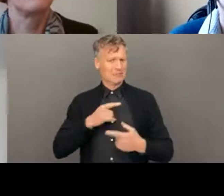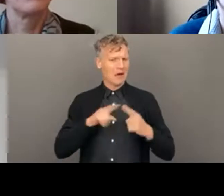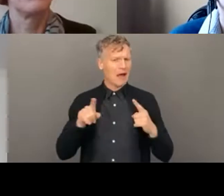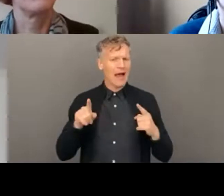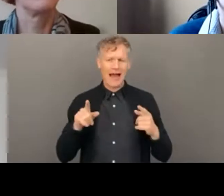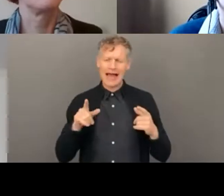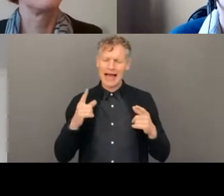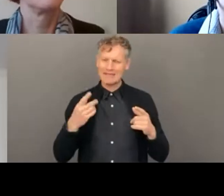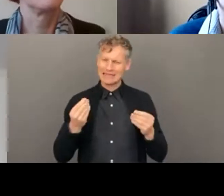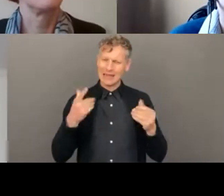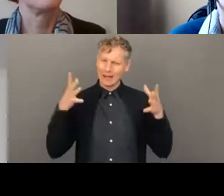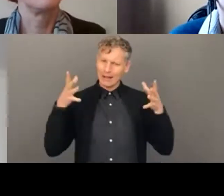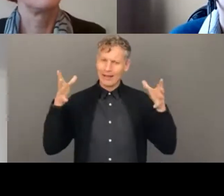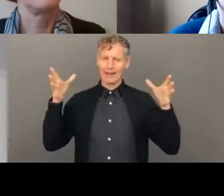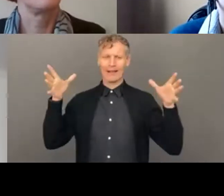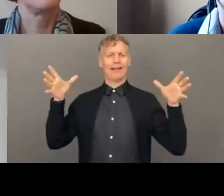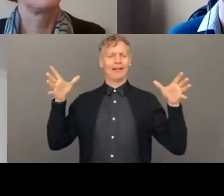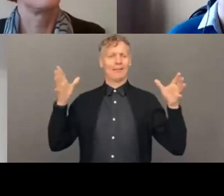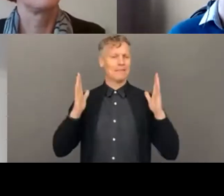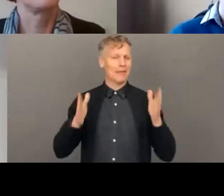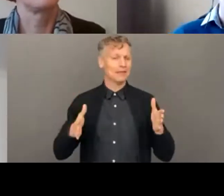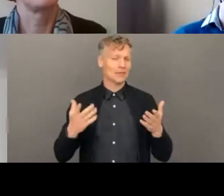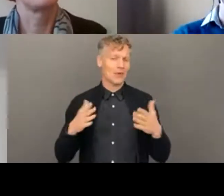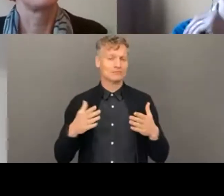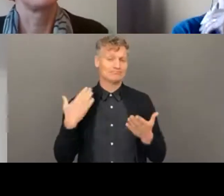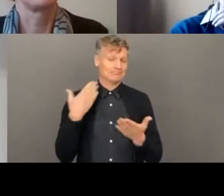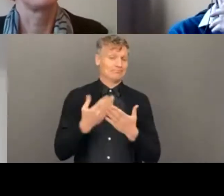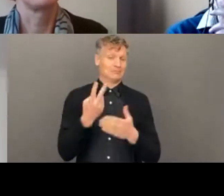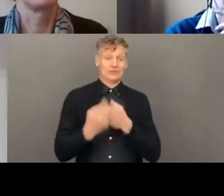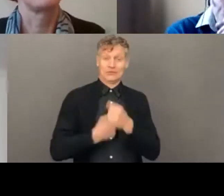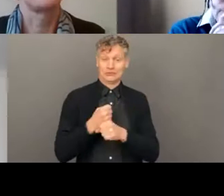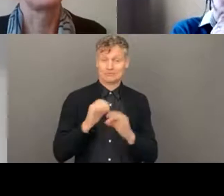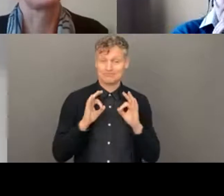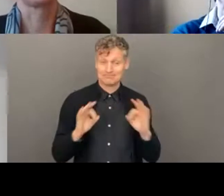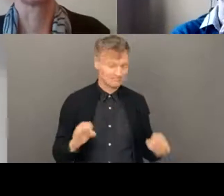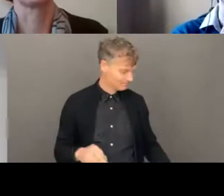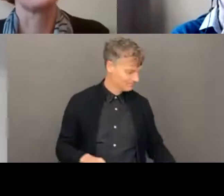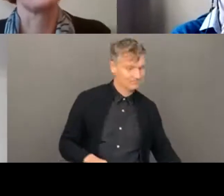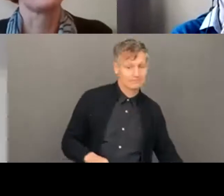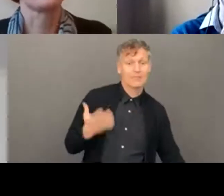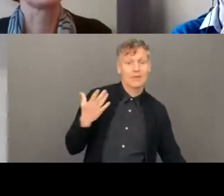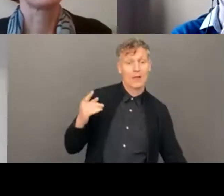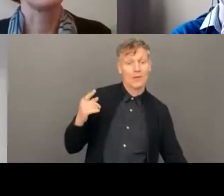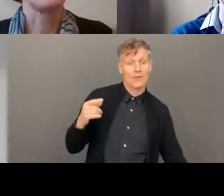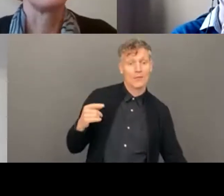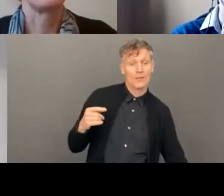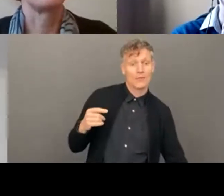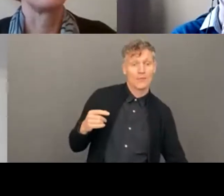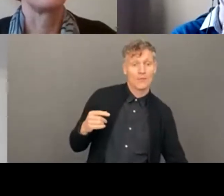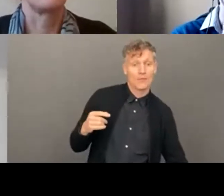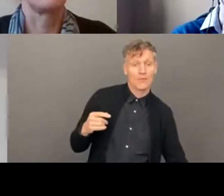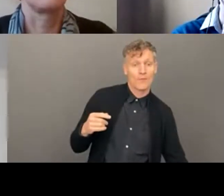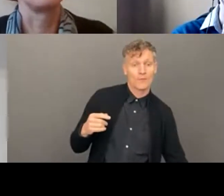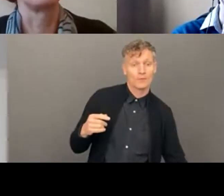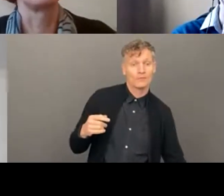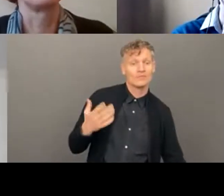to Mario. And Mario, the same question to you around, or how do we make our organizations more